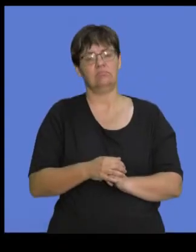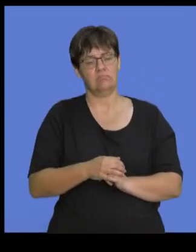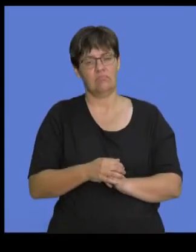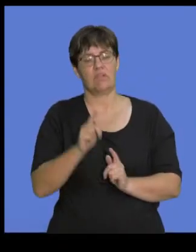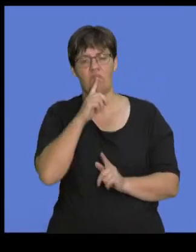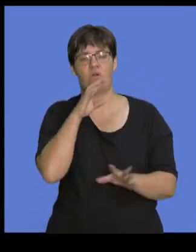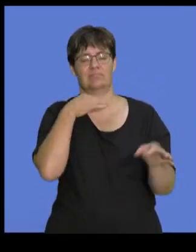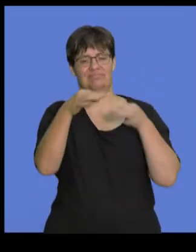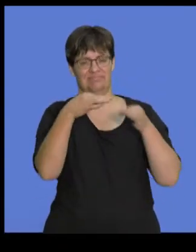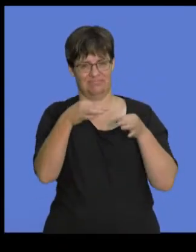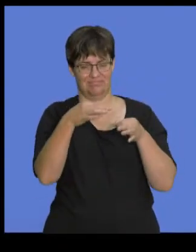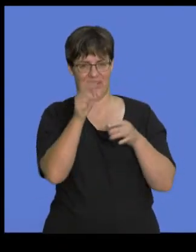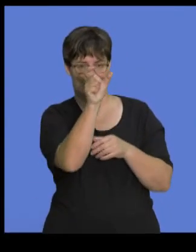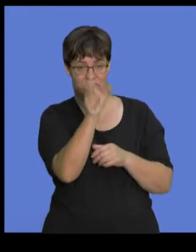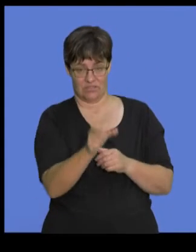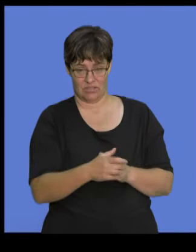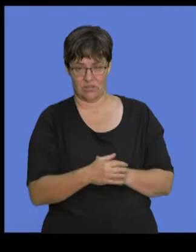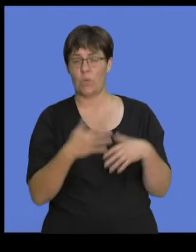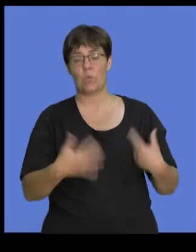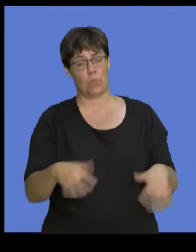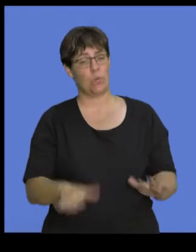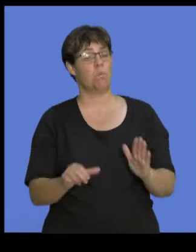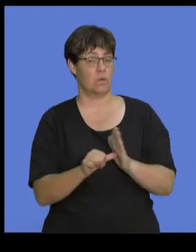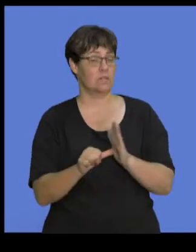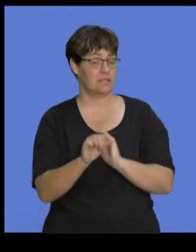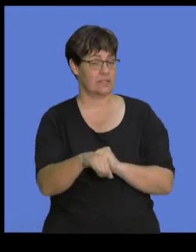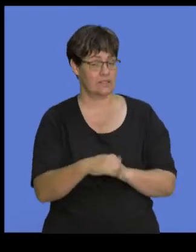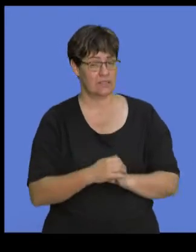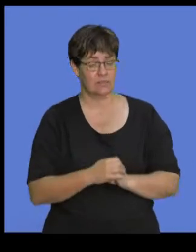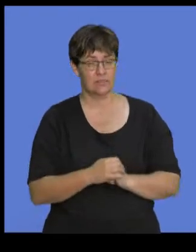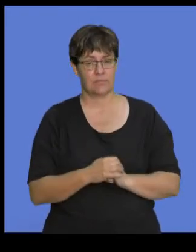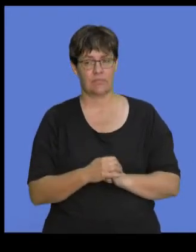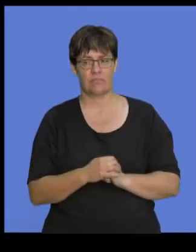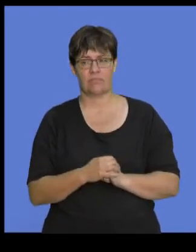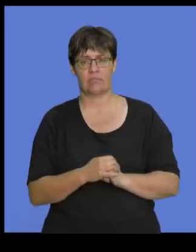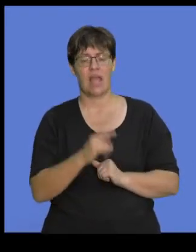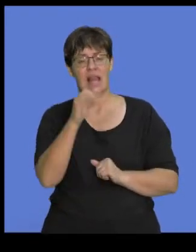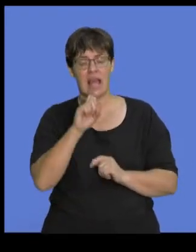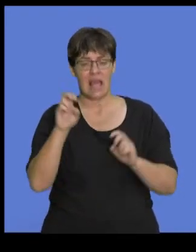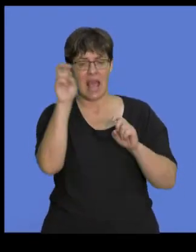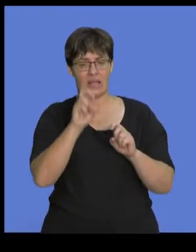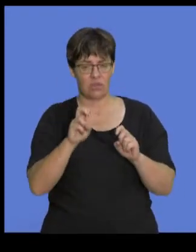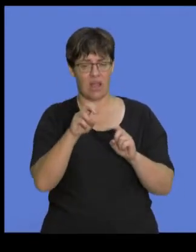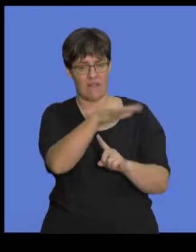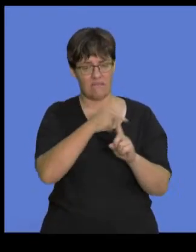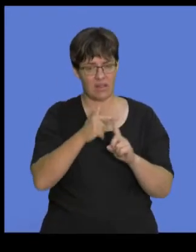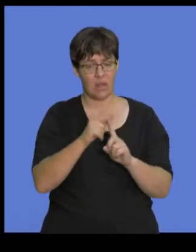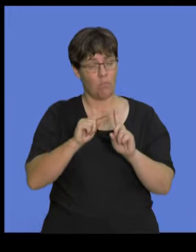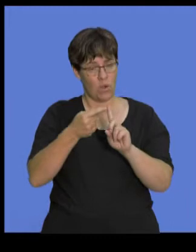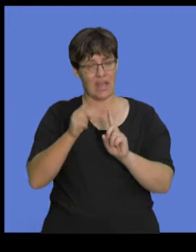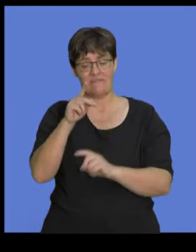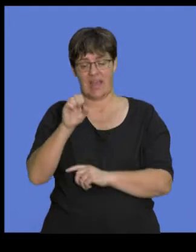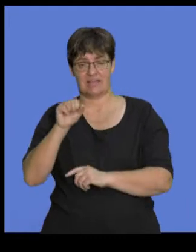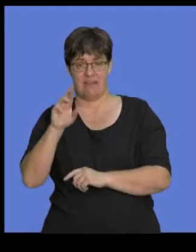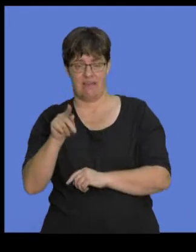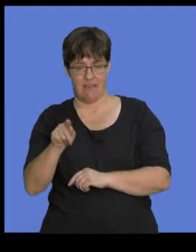that's as far as the definition is concerned. Very, very important, okay? So electric field at a point is a vector. That's